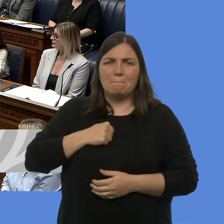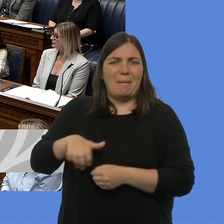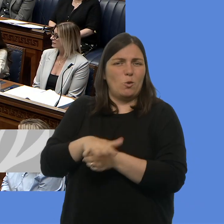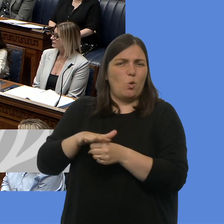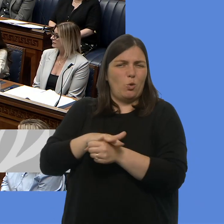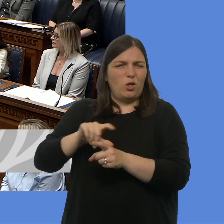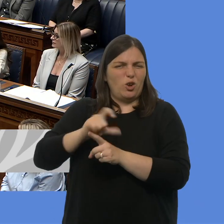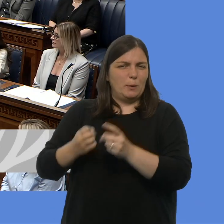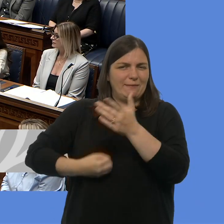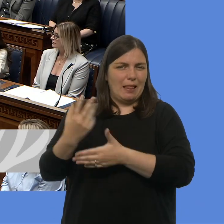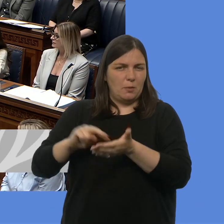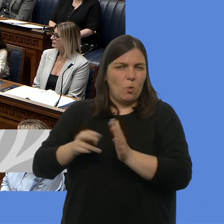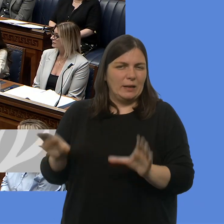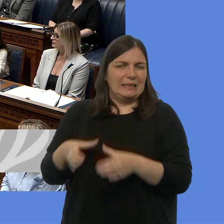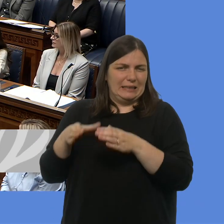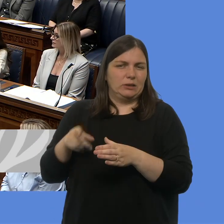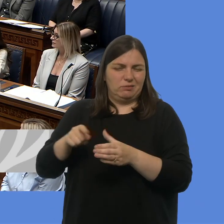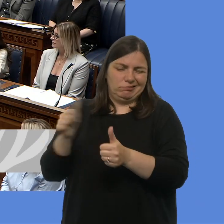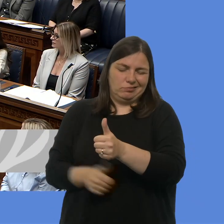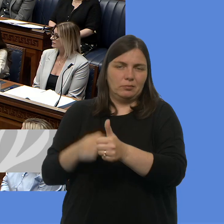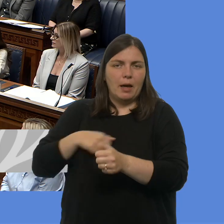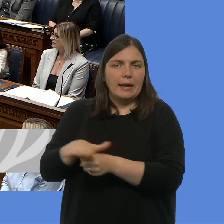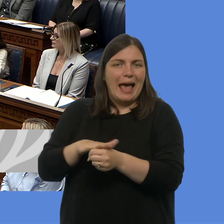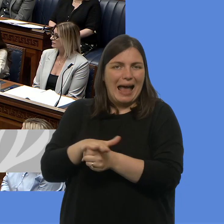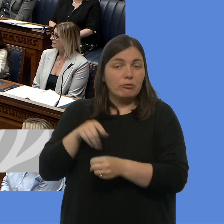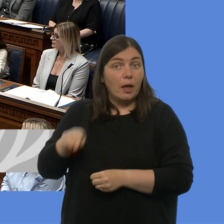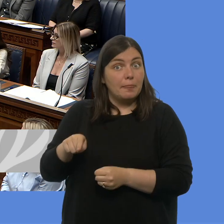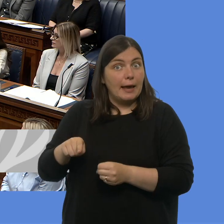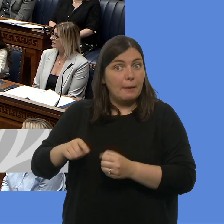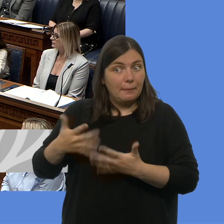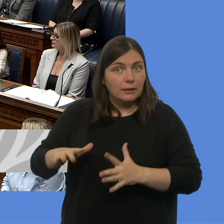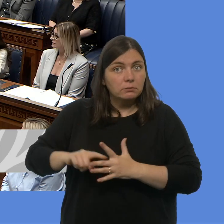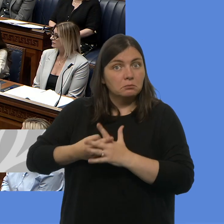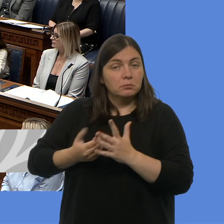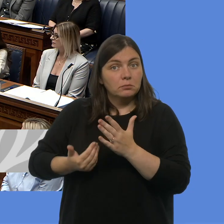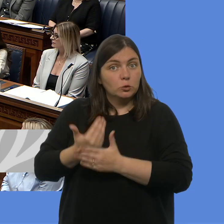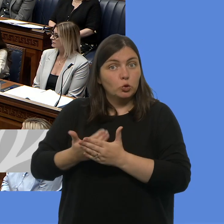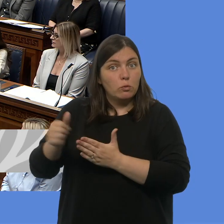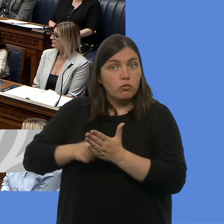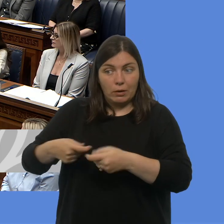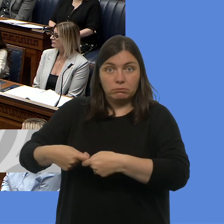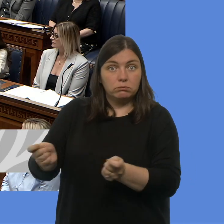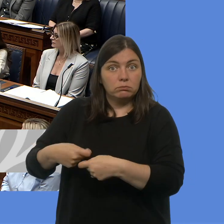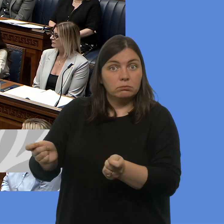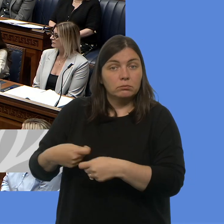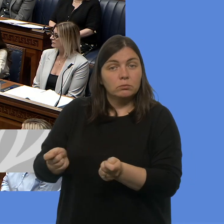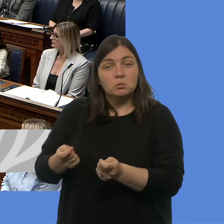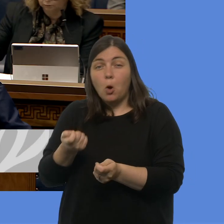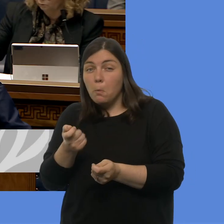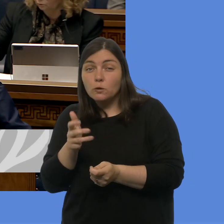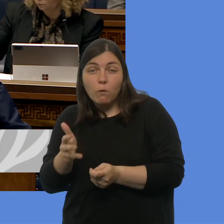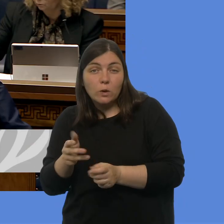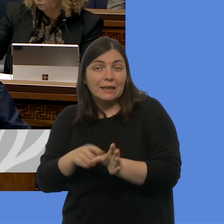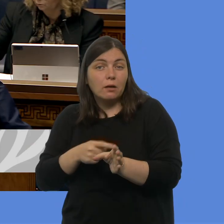community development organisation, Brantford Area Rural Development Association, are rolling out a programme to almost 40 young boys and girls in